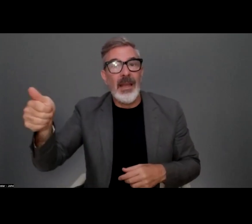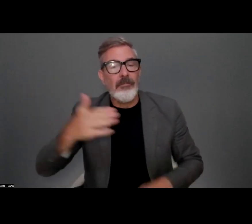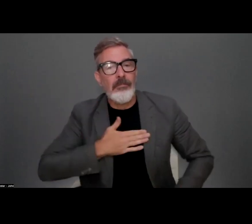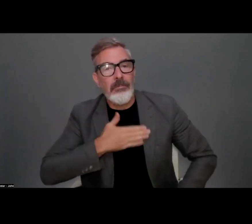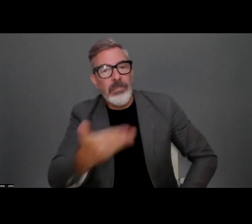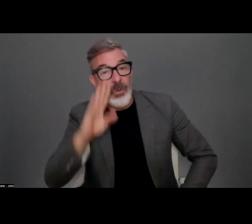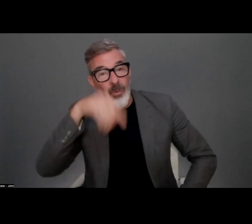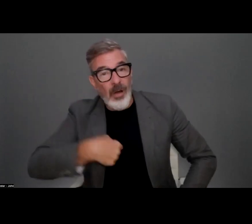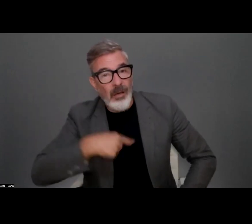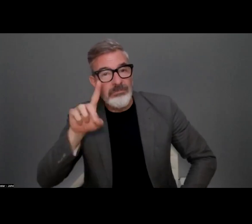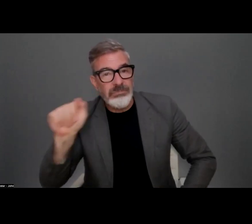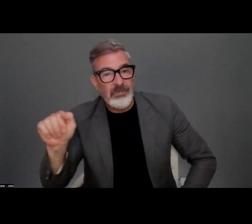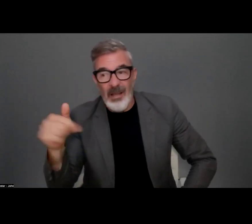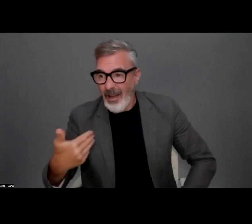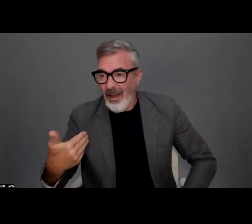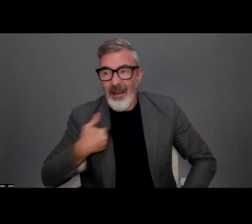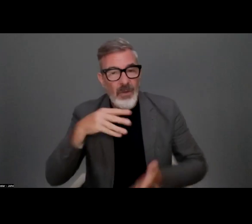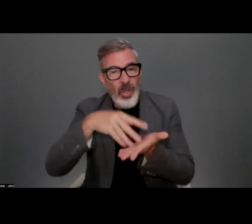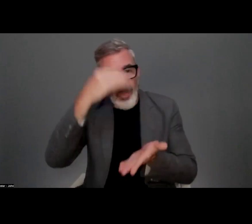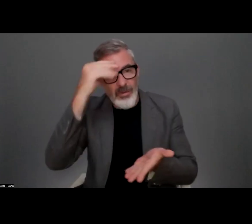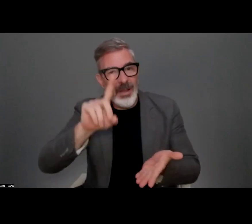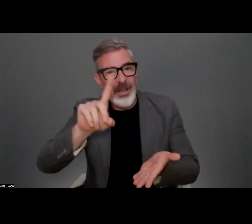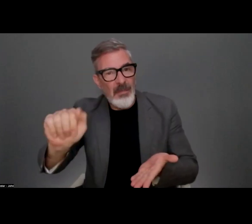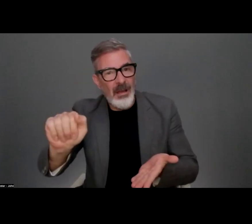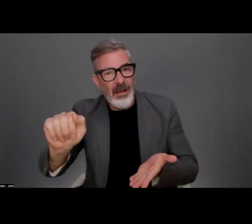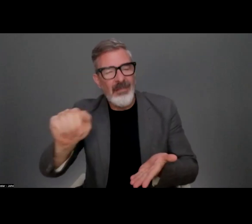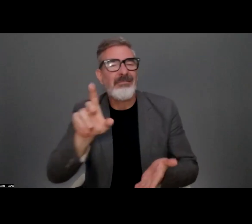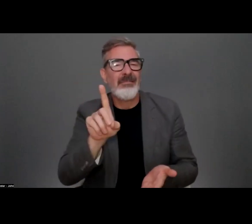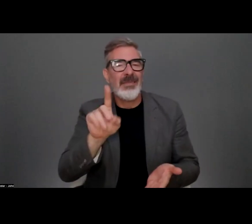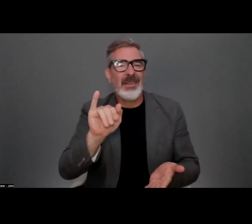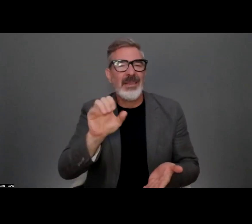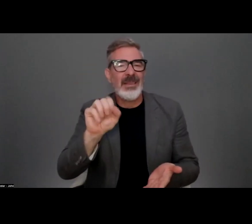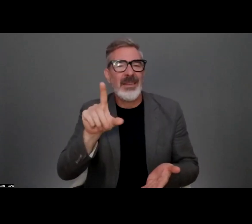I had no idea that this existed.